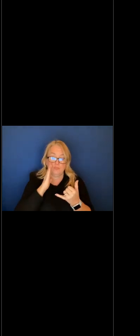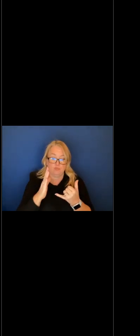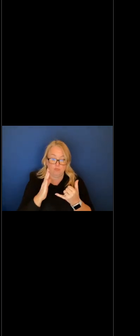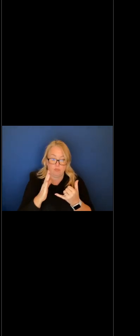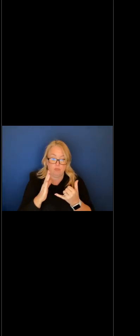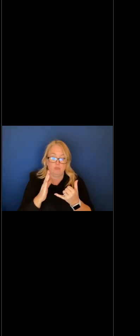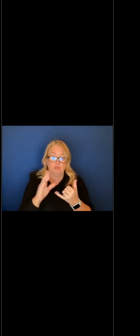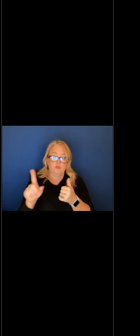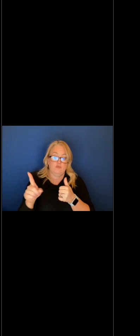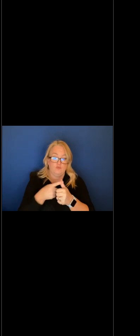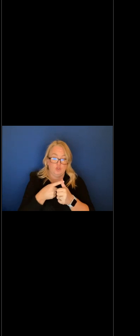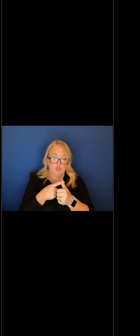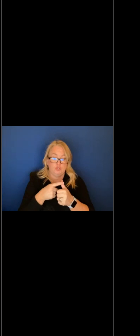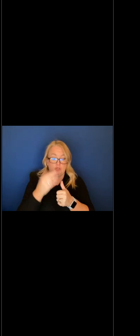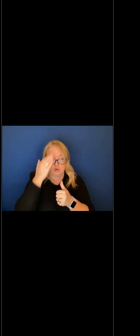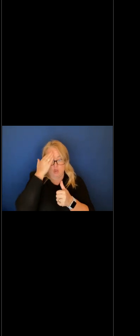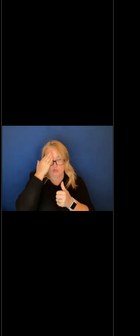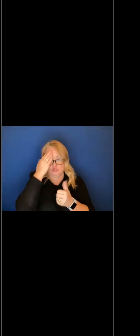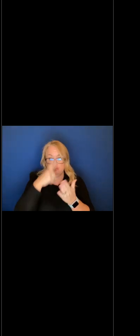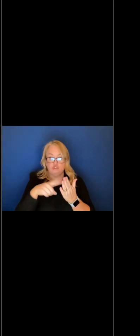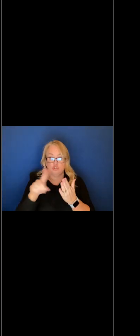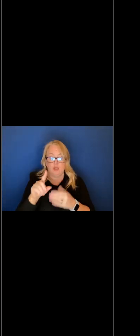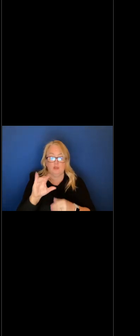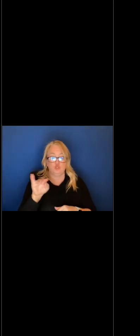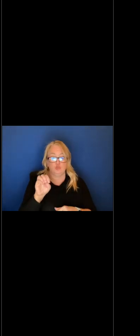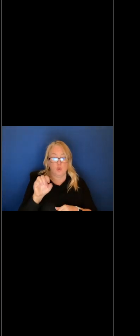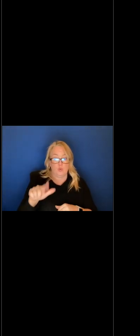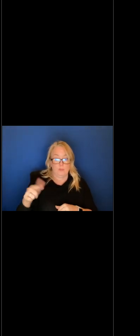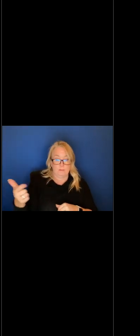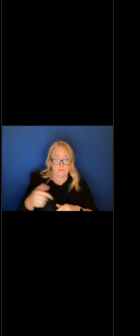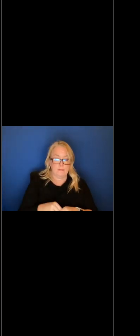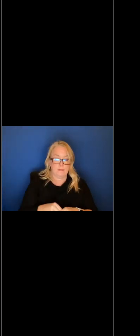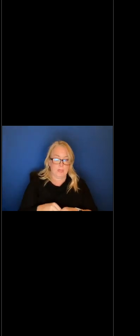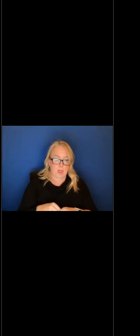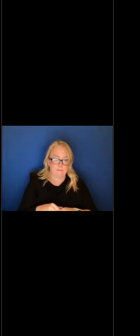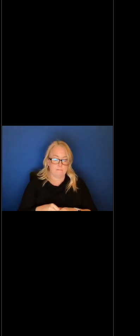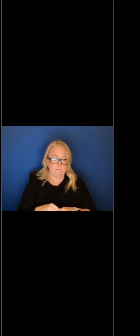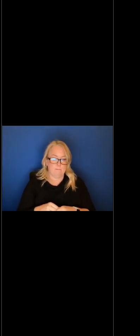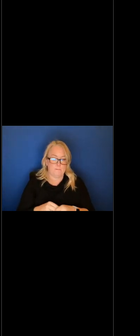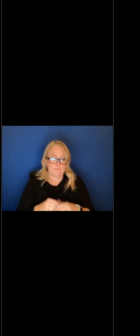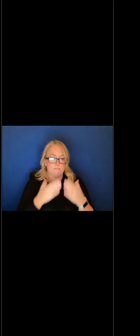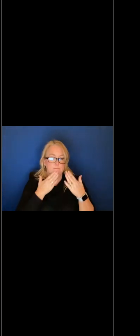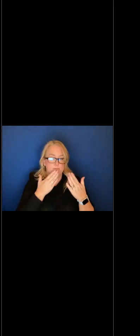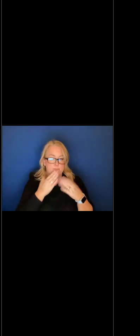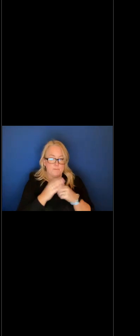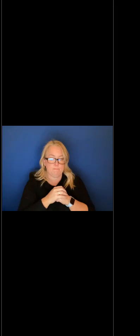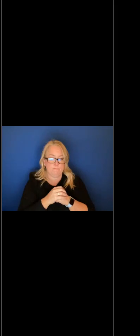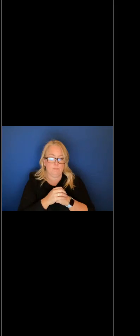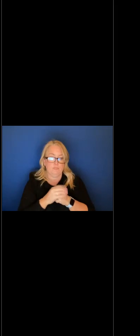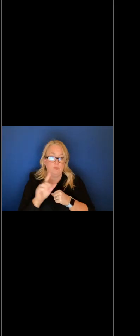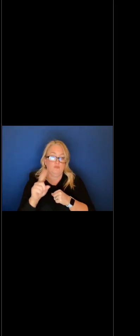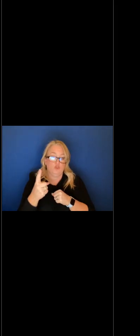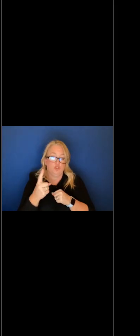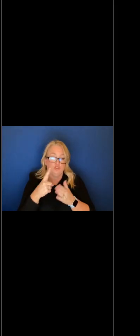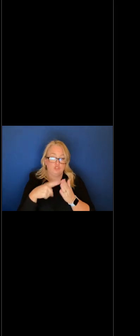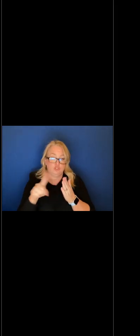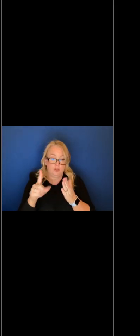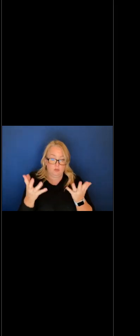reached our first knowledge check. Joe, I'm going to pass it over to you. Thank you, Crystal. Our first knowledge